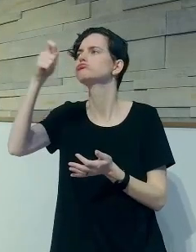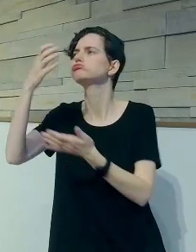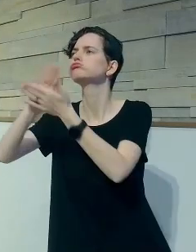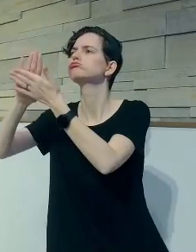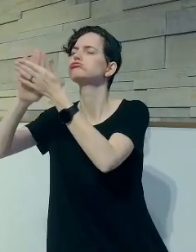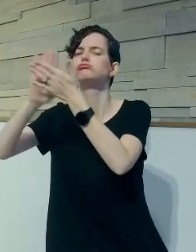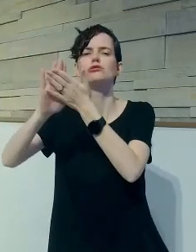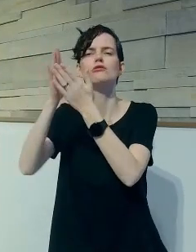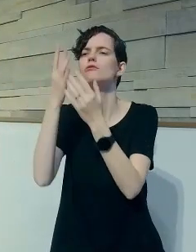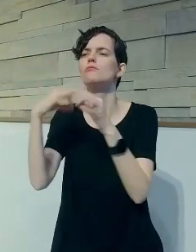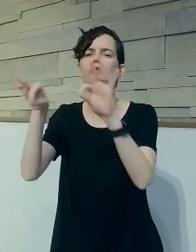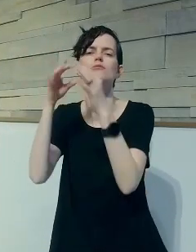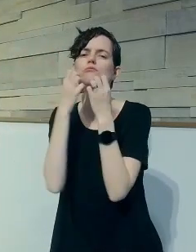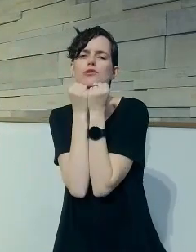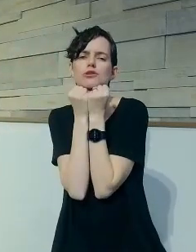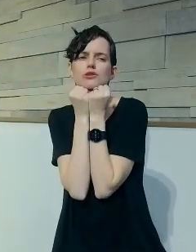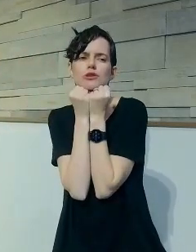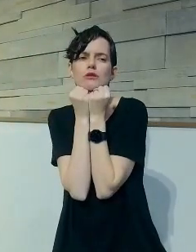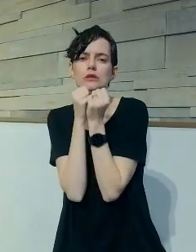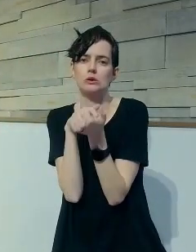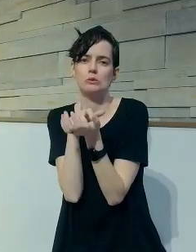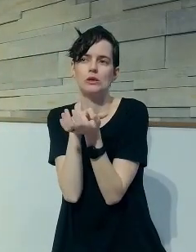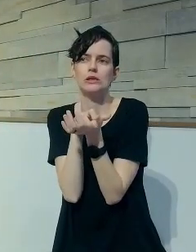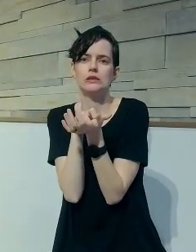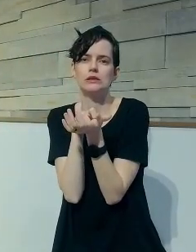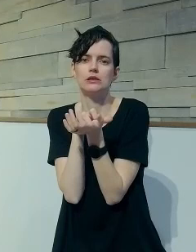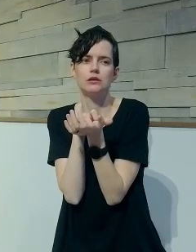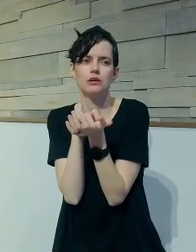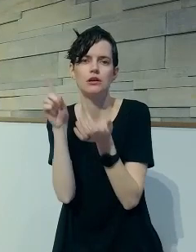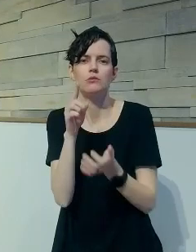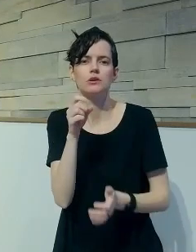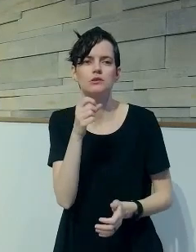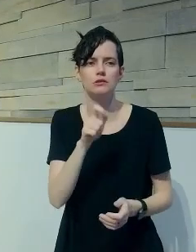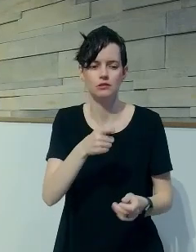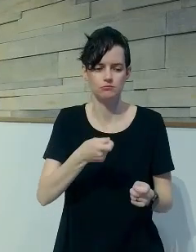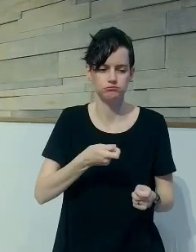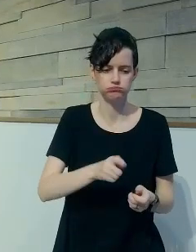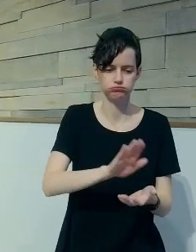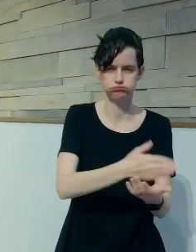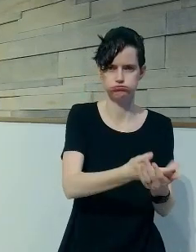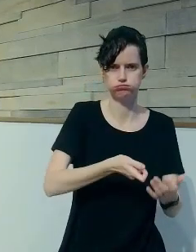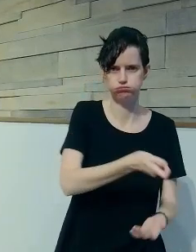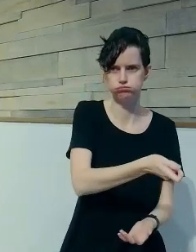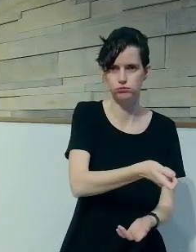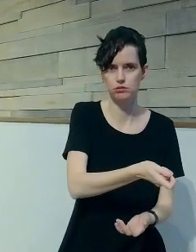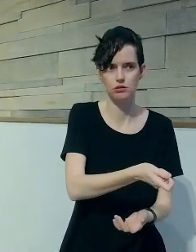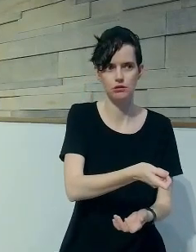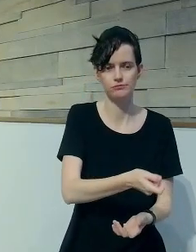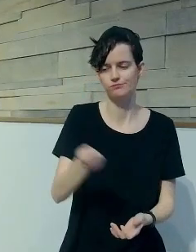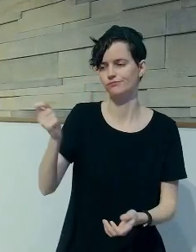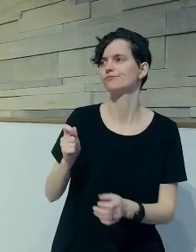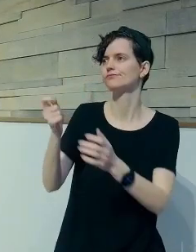They're important and they're precious to you. They're fragile. Where's the frying pan? Oh, you'll dump